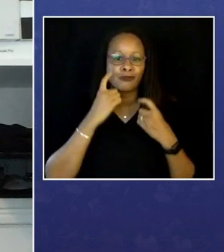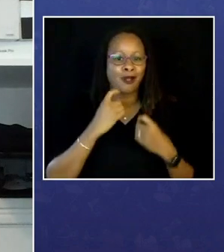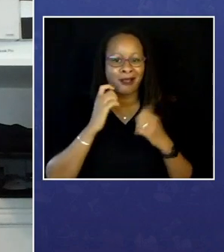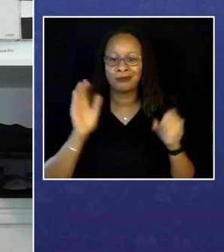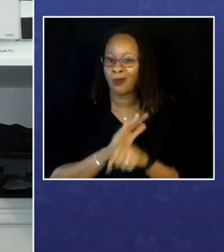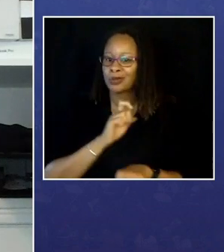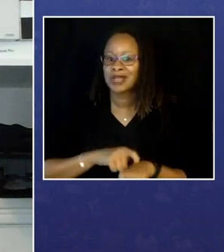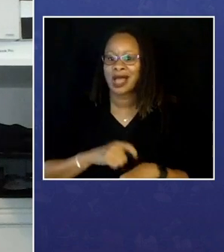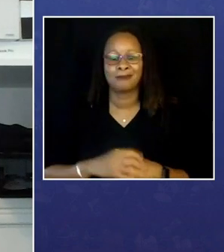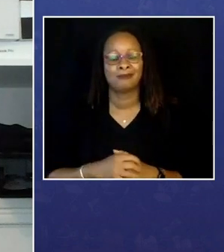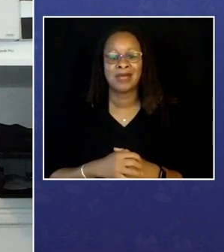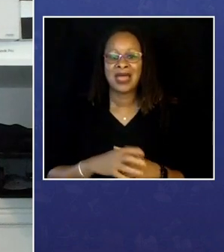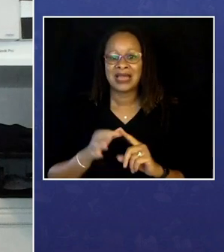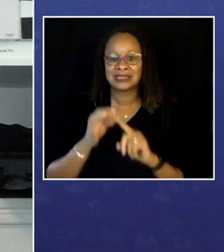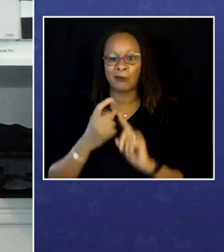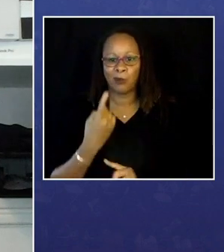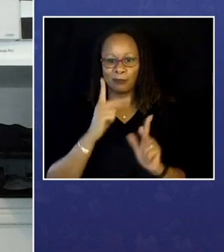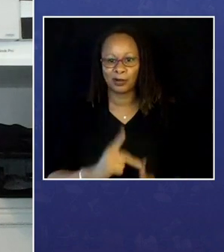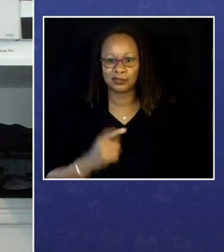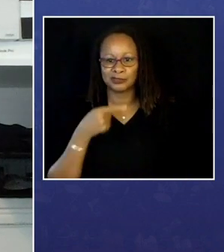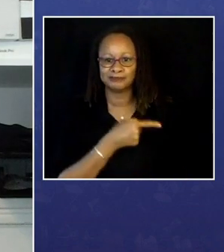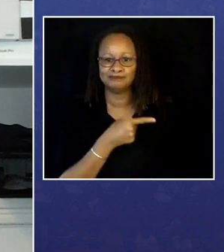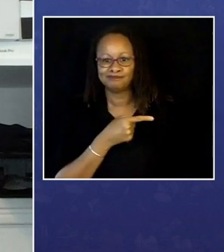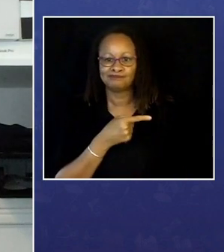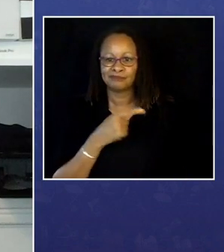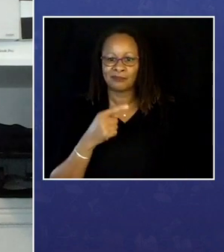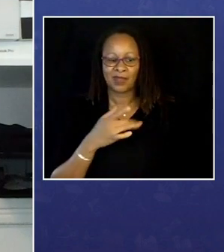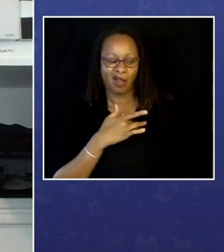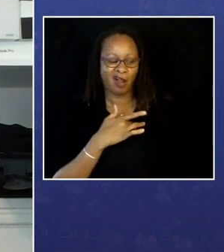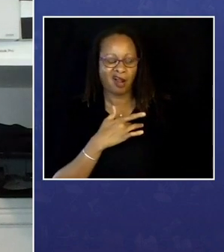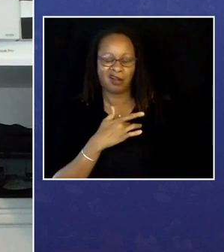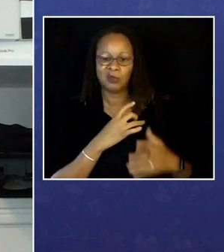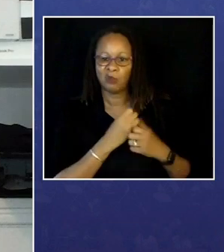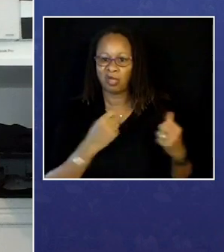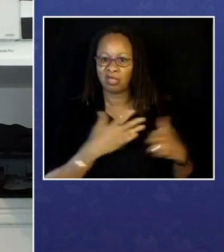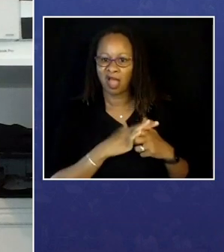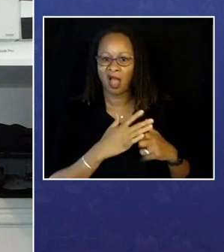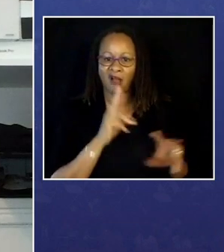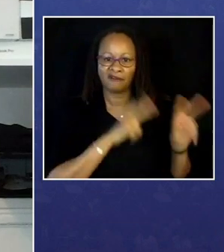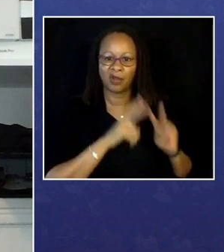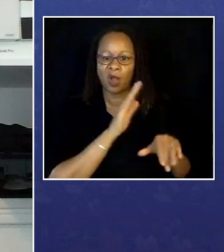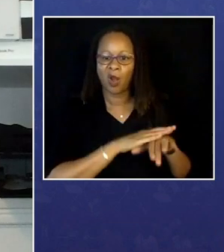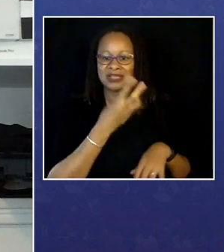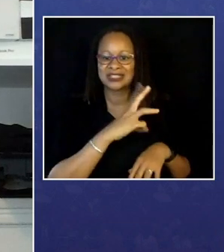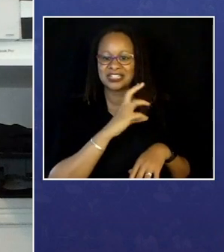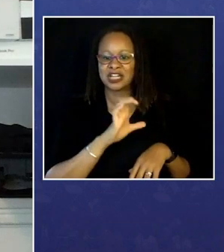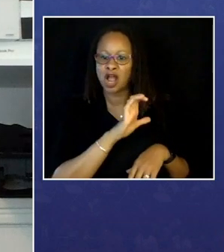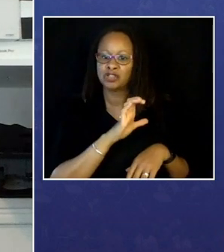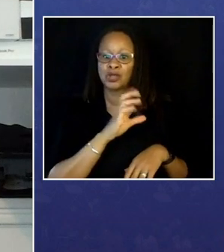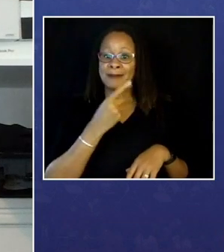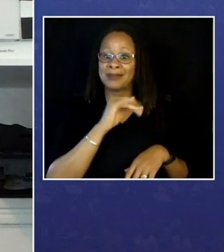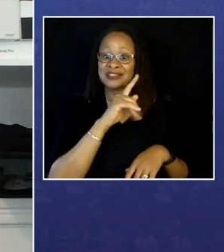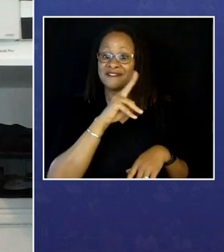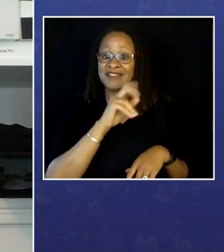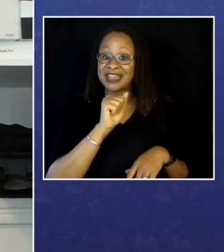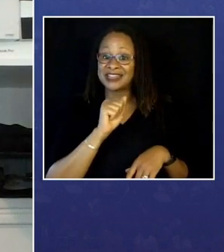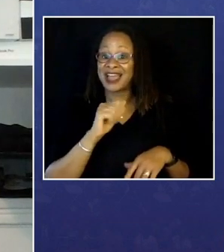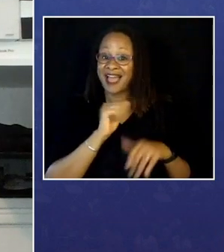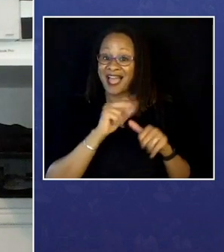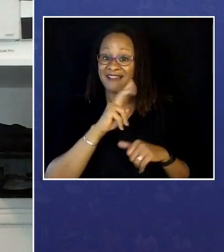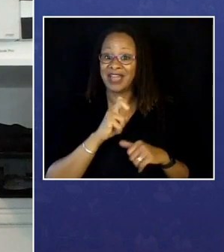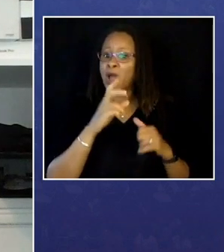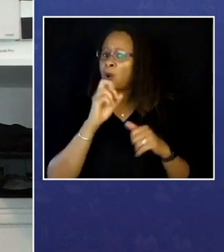viewers. Except perhaps one heartless viewer at 1600 Pennsylvania Avenue, or as it